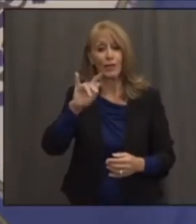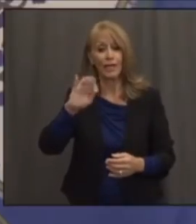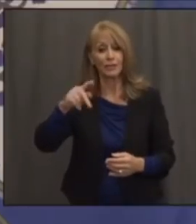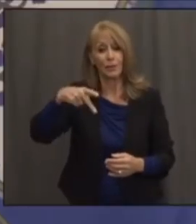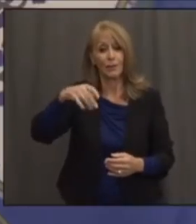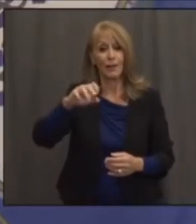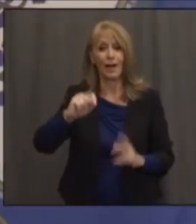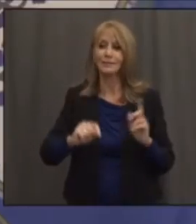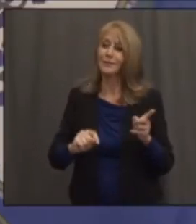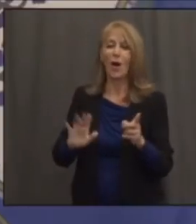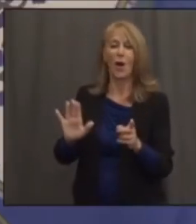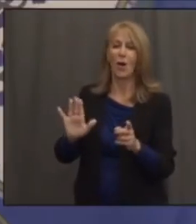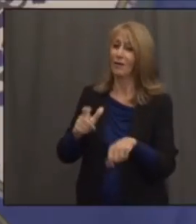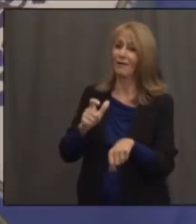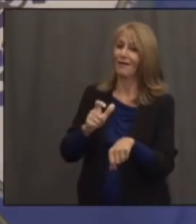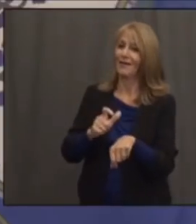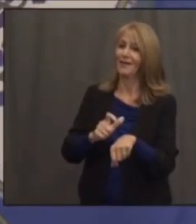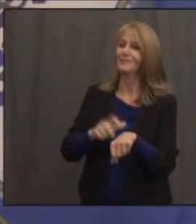Time will tell.